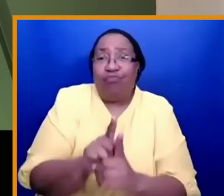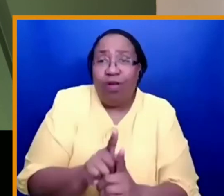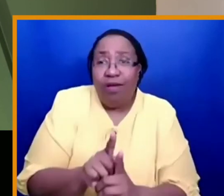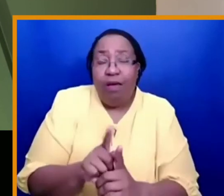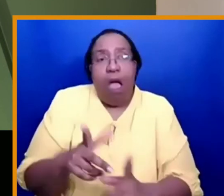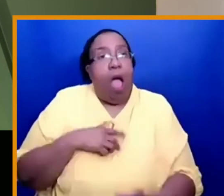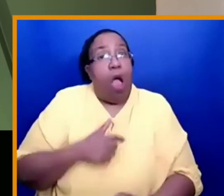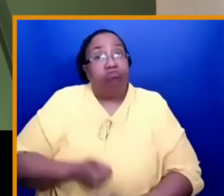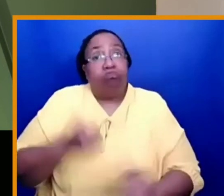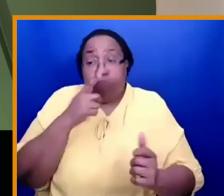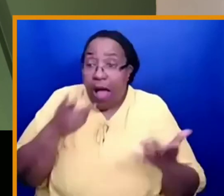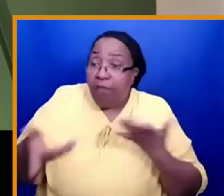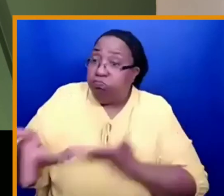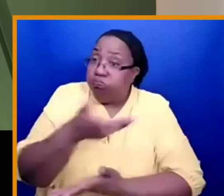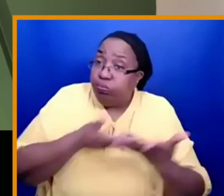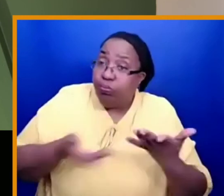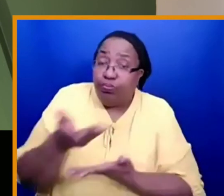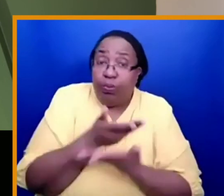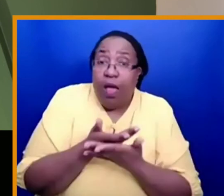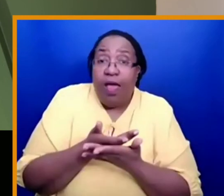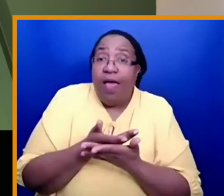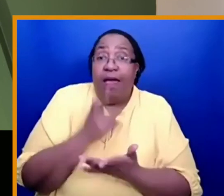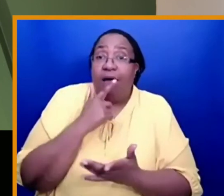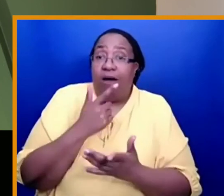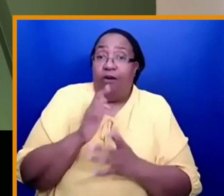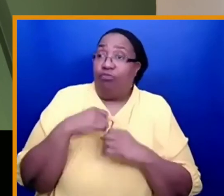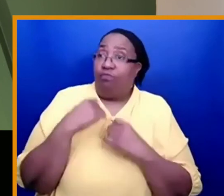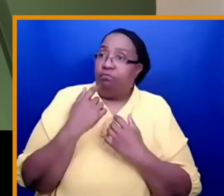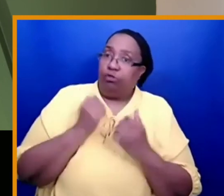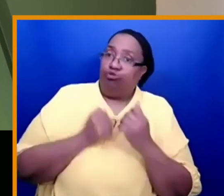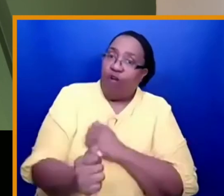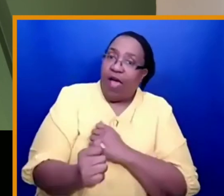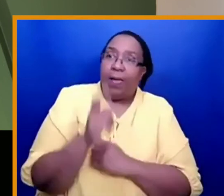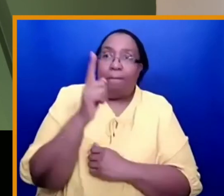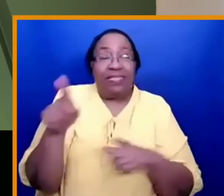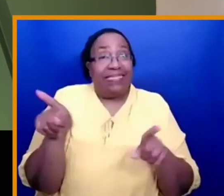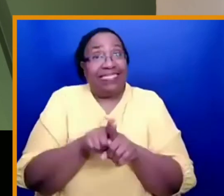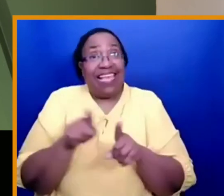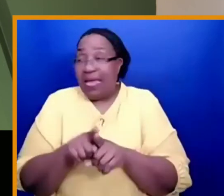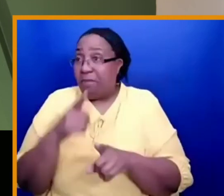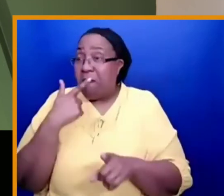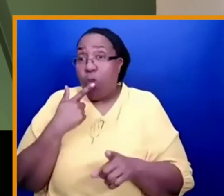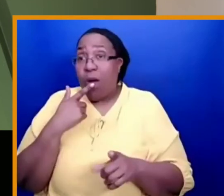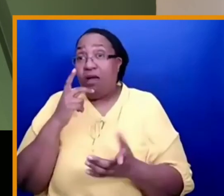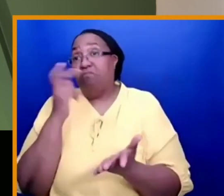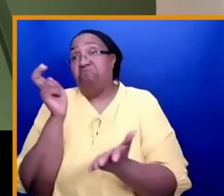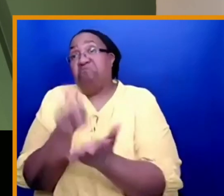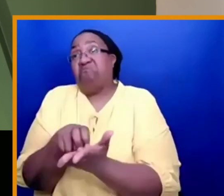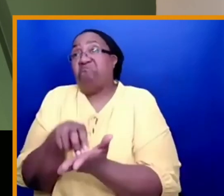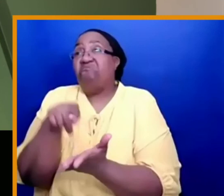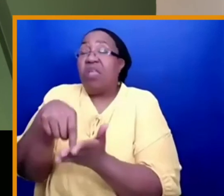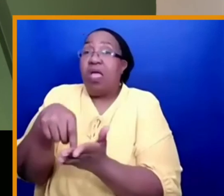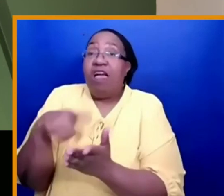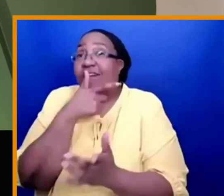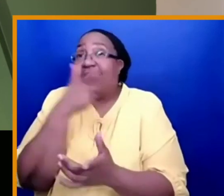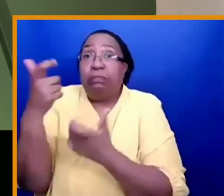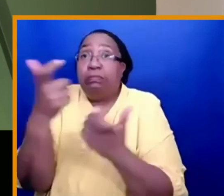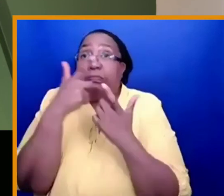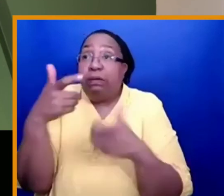I have the luxury of not worrying about that section on a job application that can strike fear into the heart of someone who's working really hard to move on with their